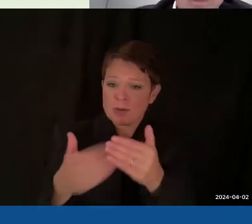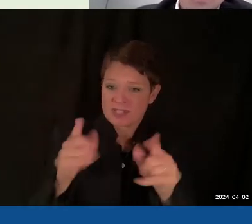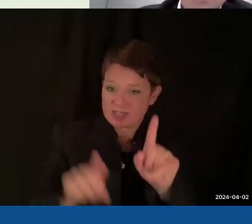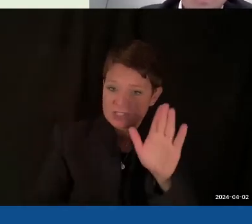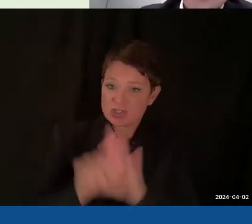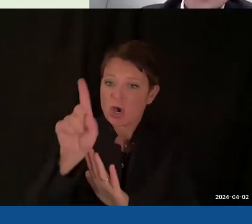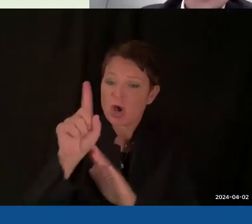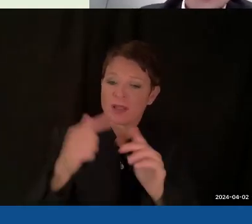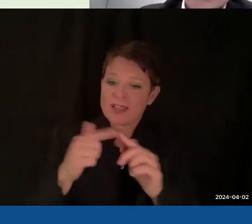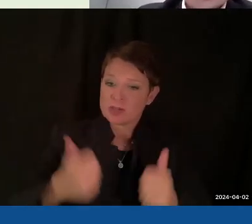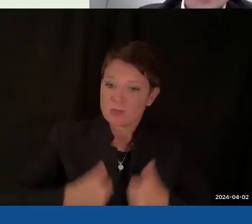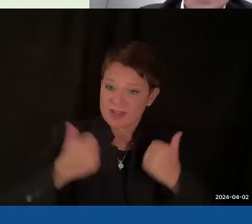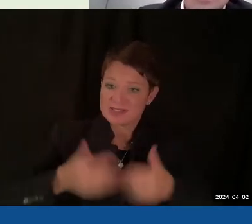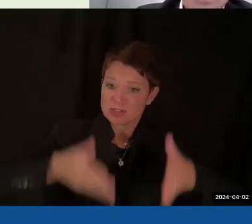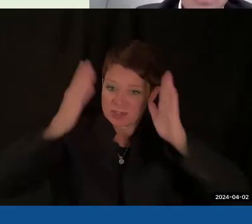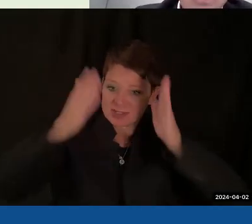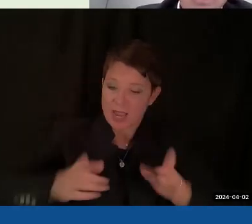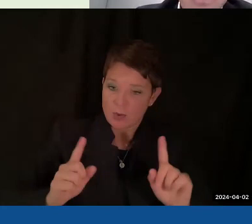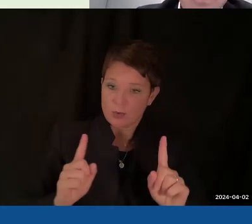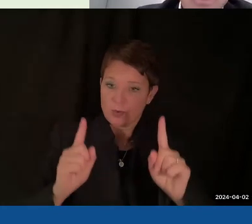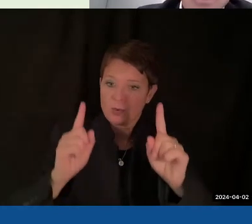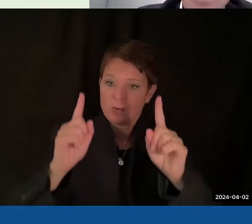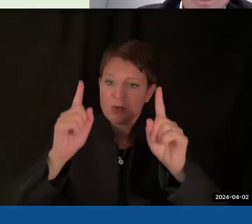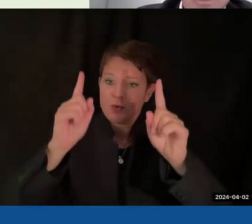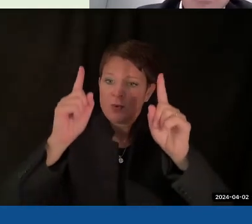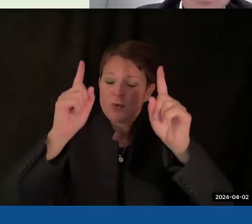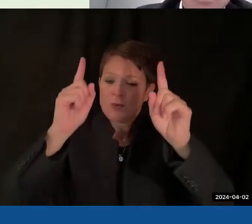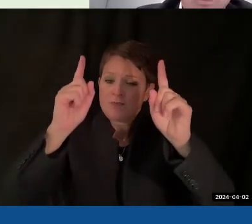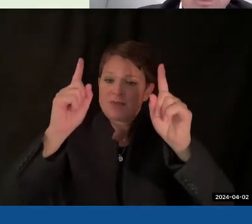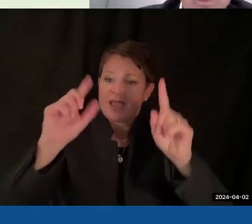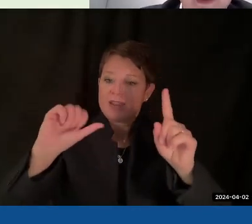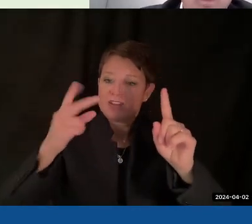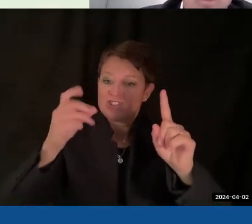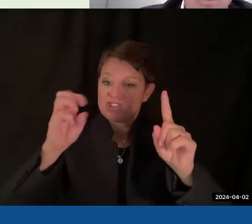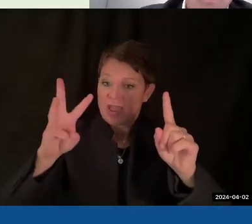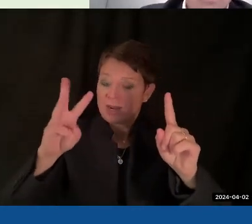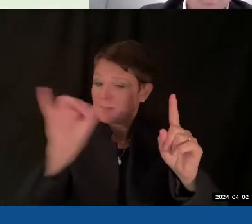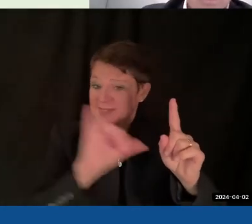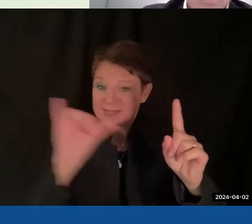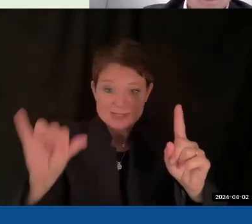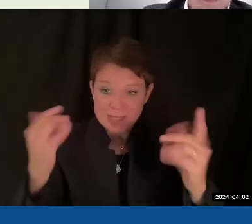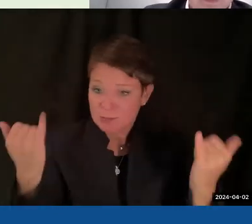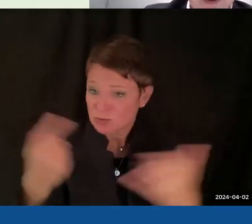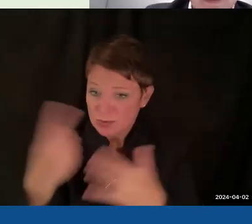tower, and casts a very similar shadow today.